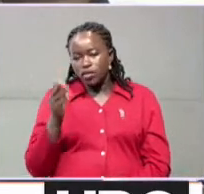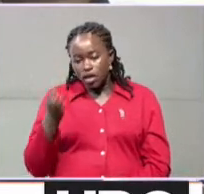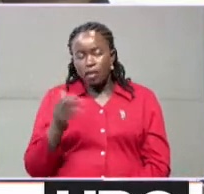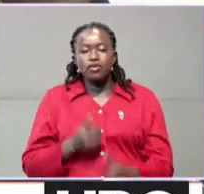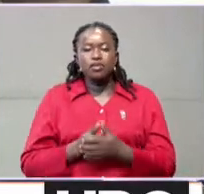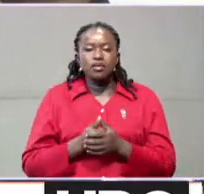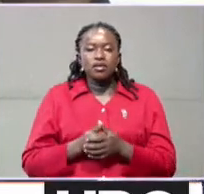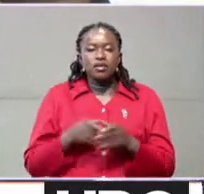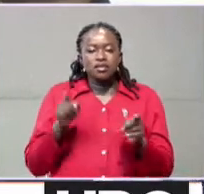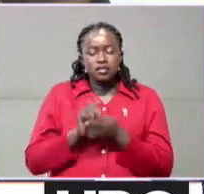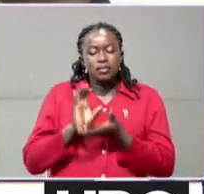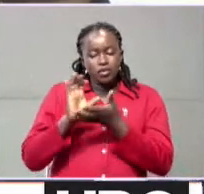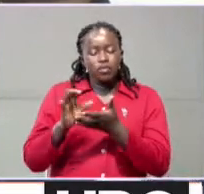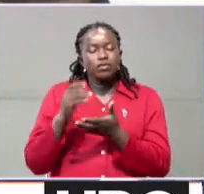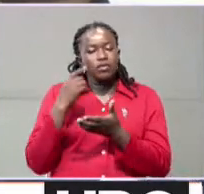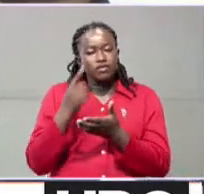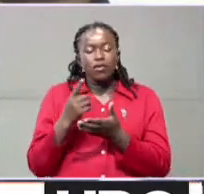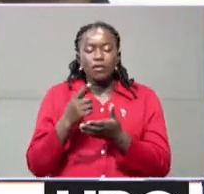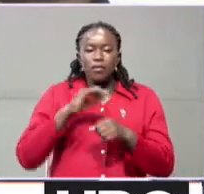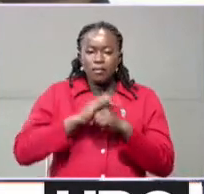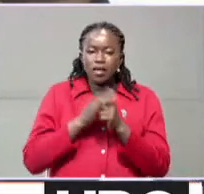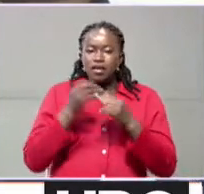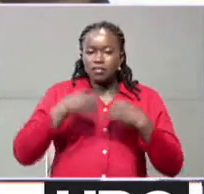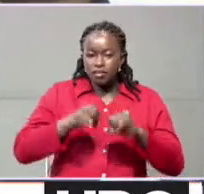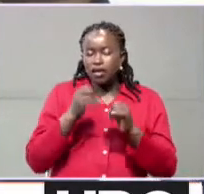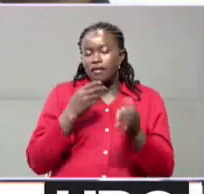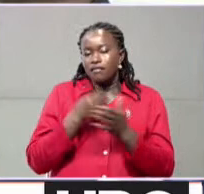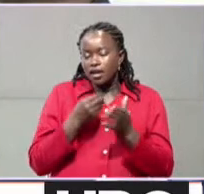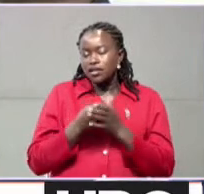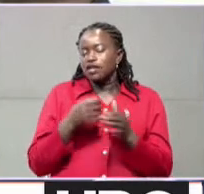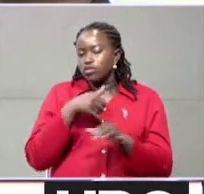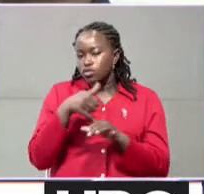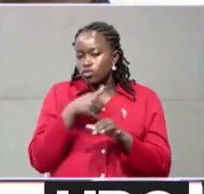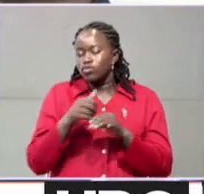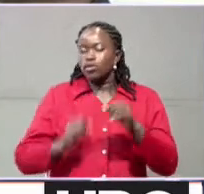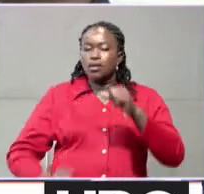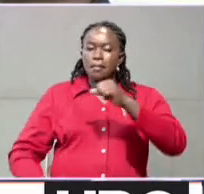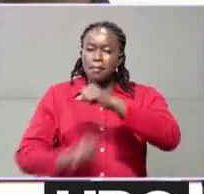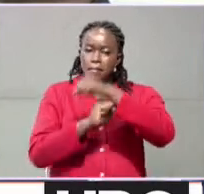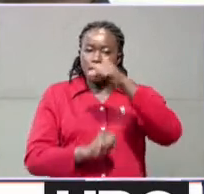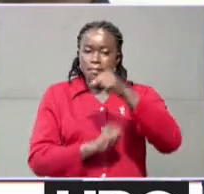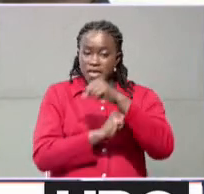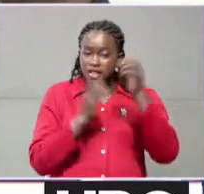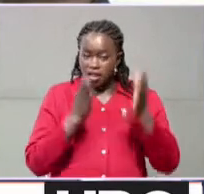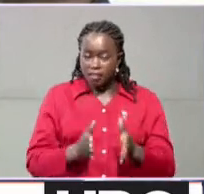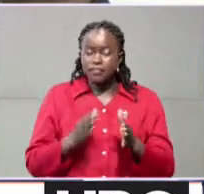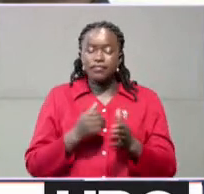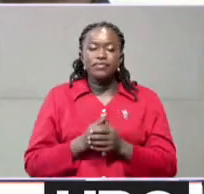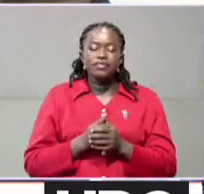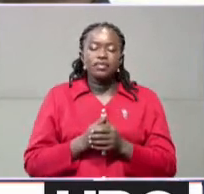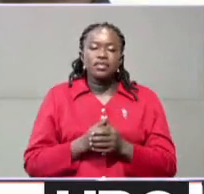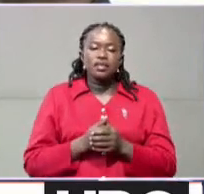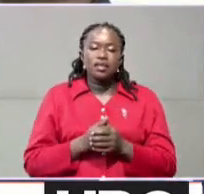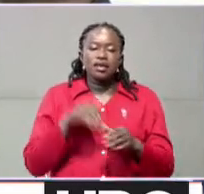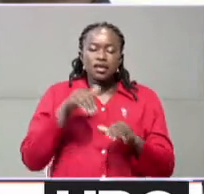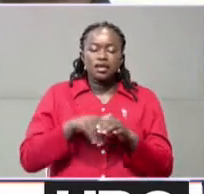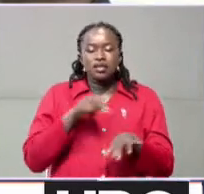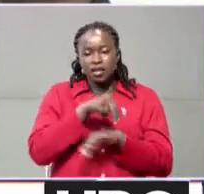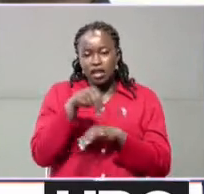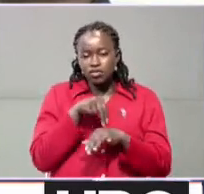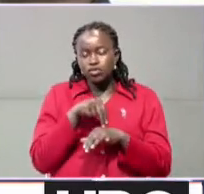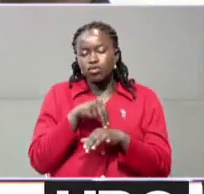is earmarked for operationalization of the financial inclusion pillar that was in the national budget